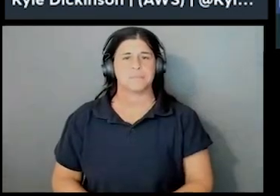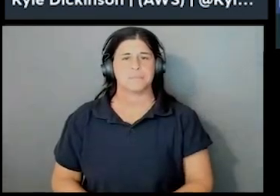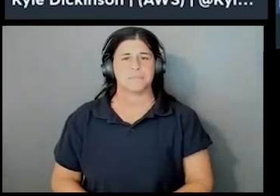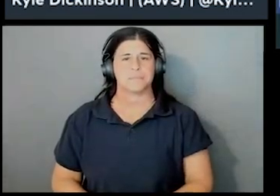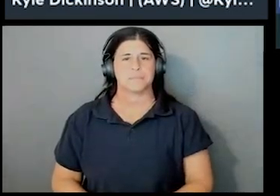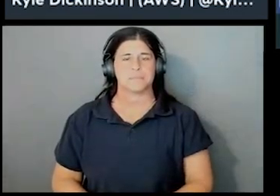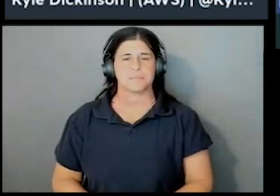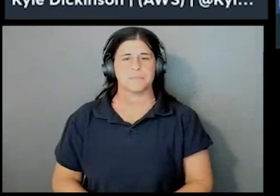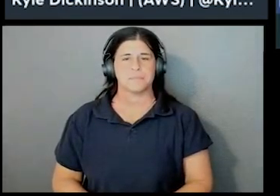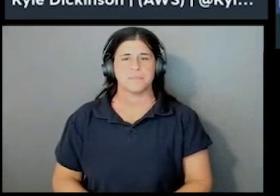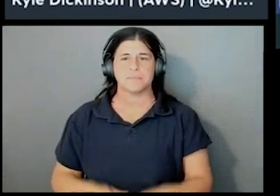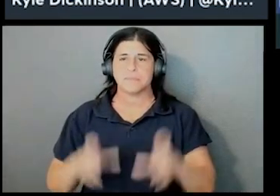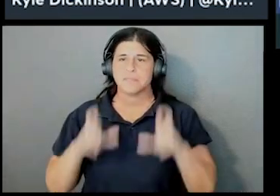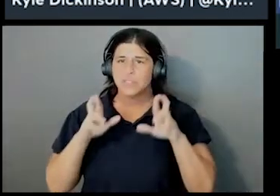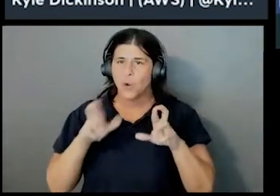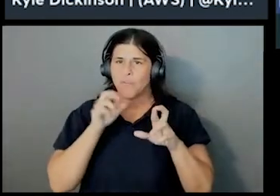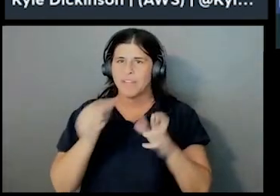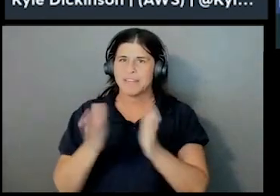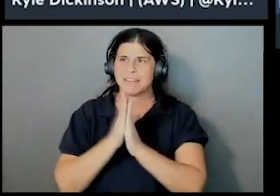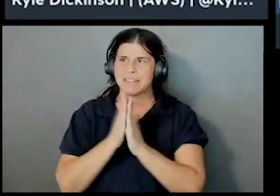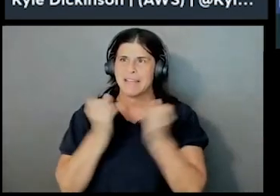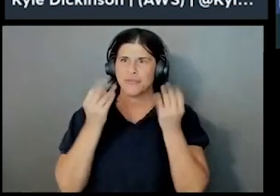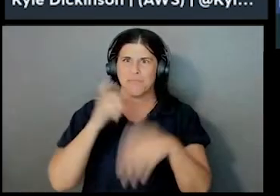Hopefully it doesn't ask too many times.